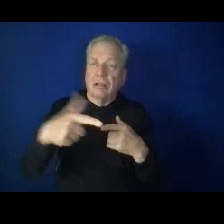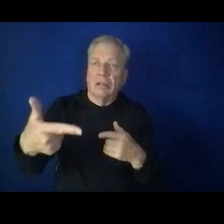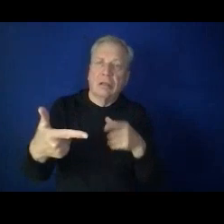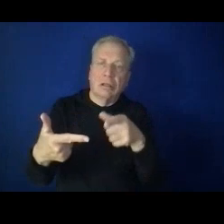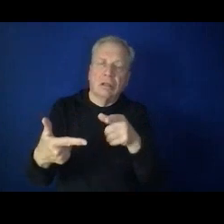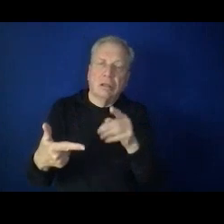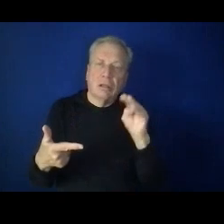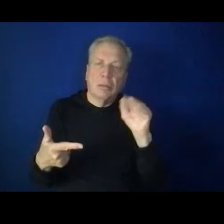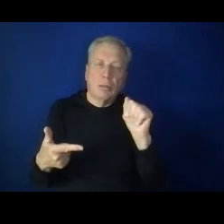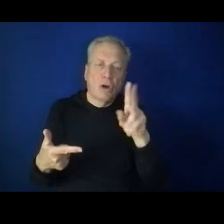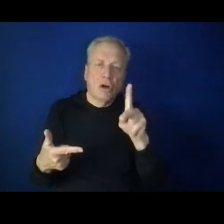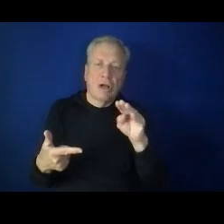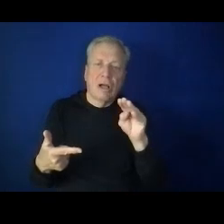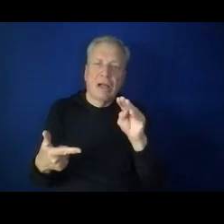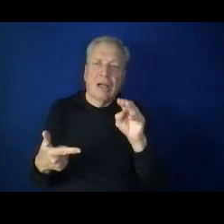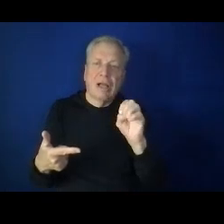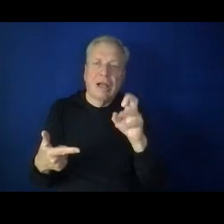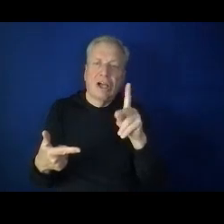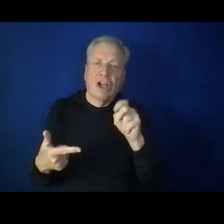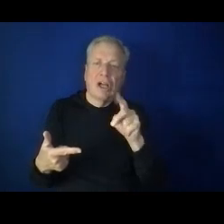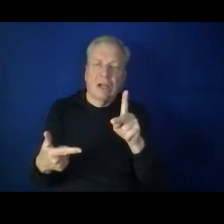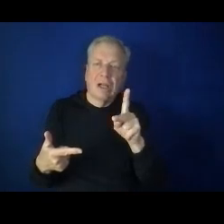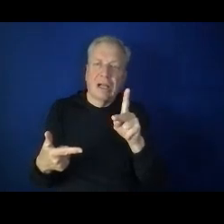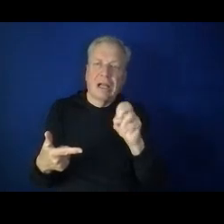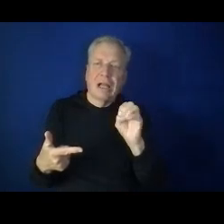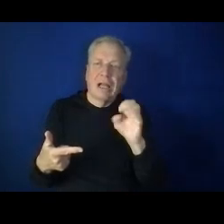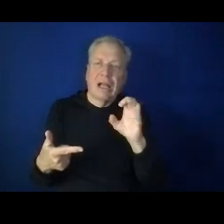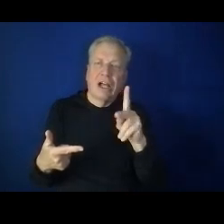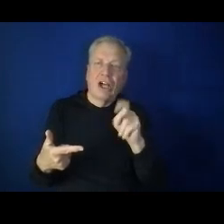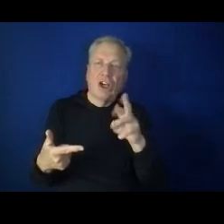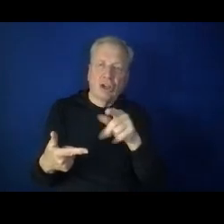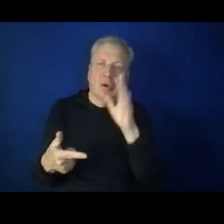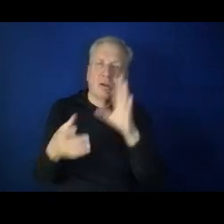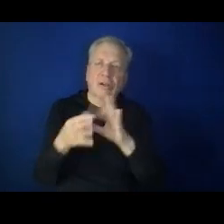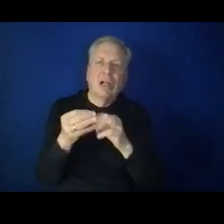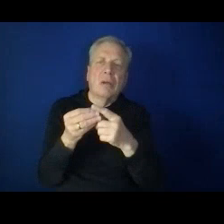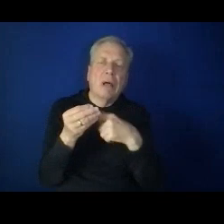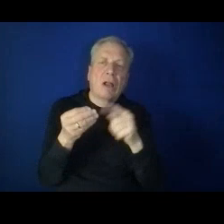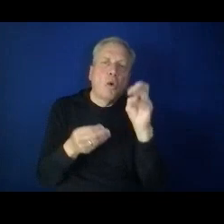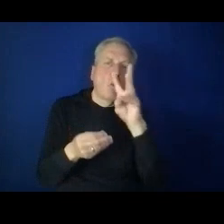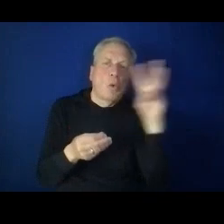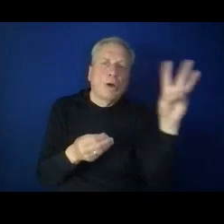Mark Eckert. He's our West District Ranger, and he's going to talk about summer operations.